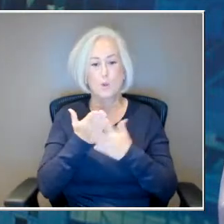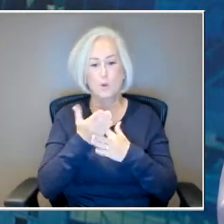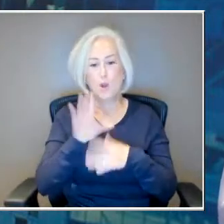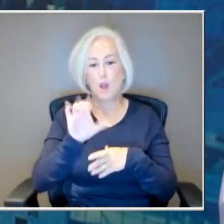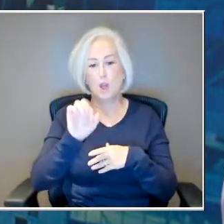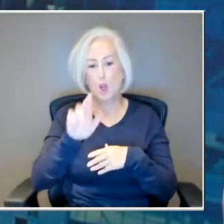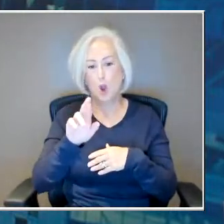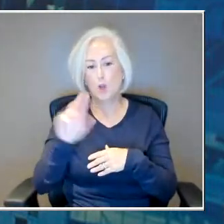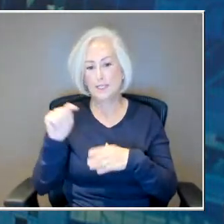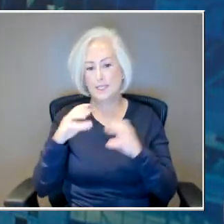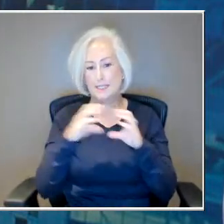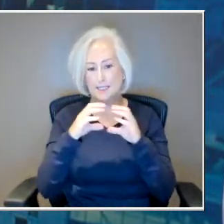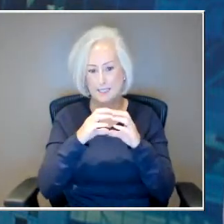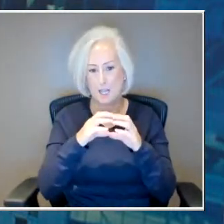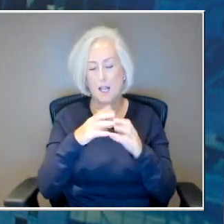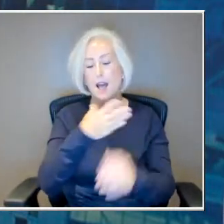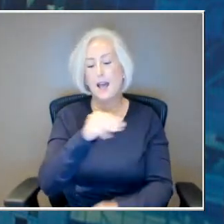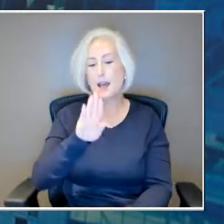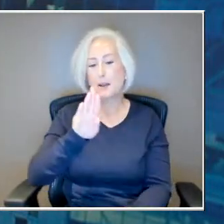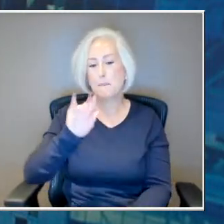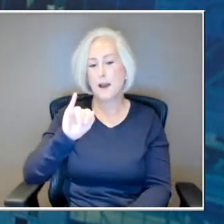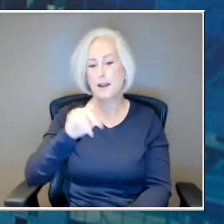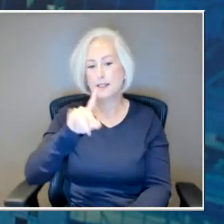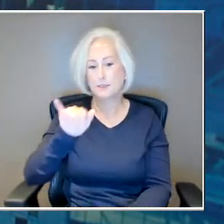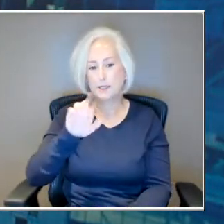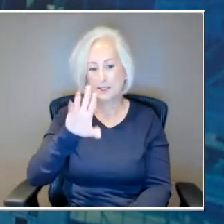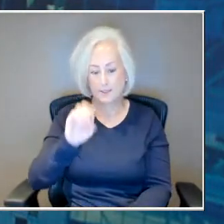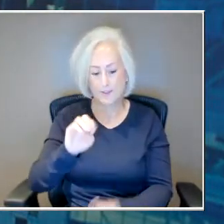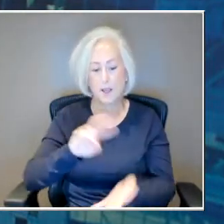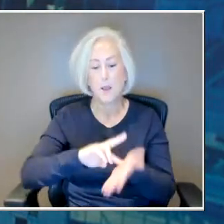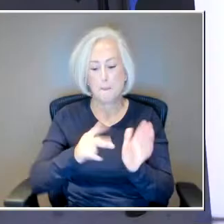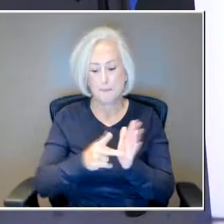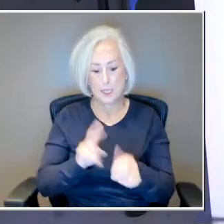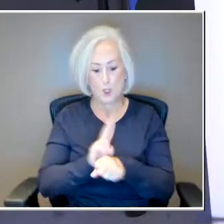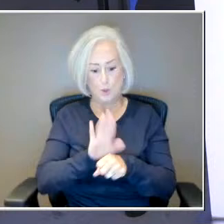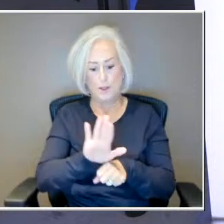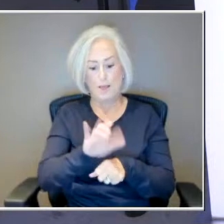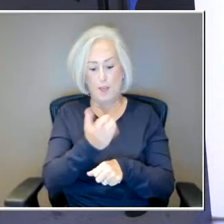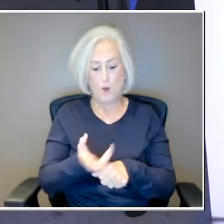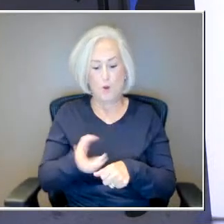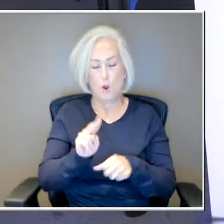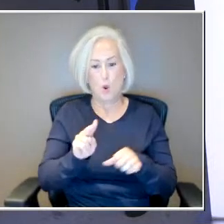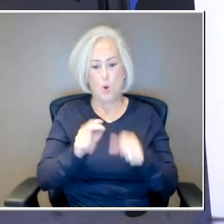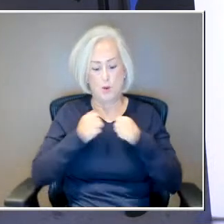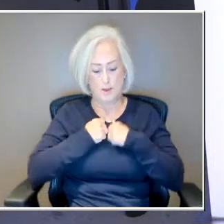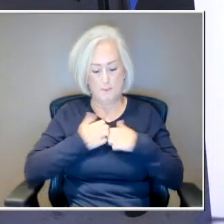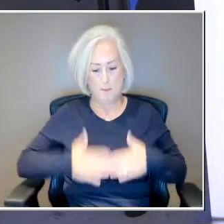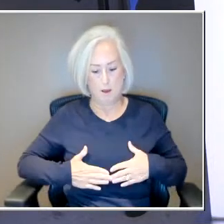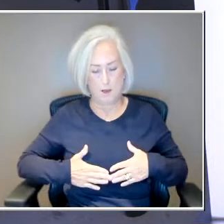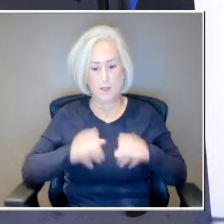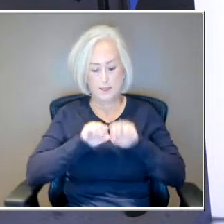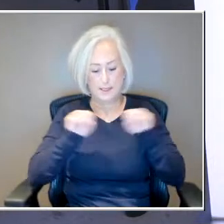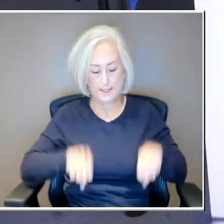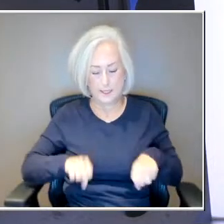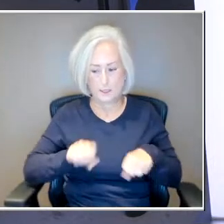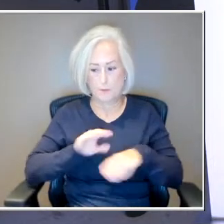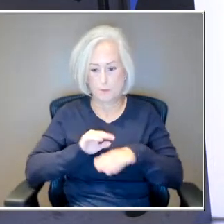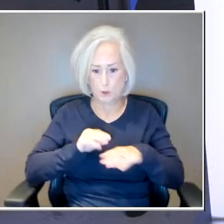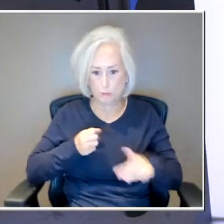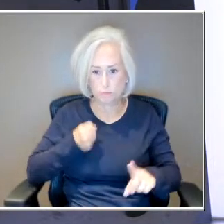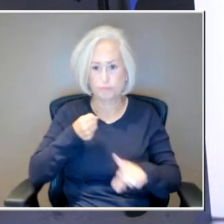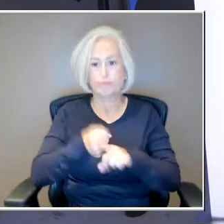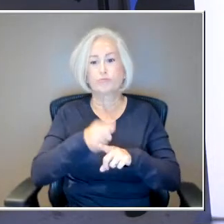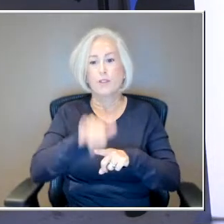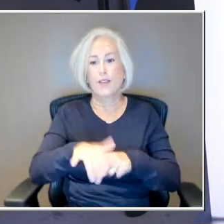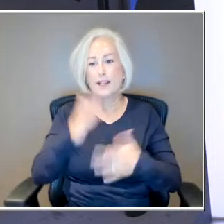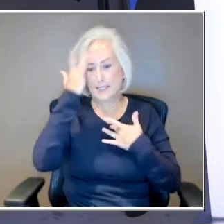the bispecific, that we're using their own immune system to attack the myeloma cells. Debbie says, I have MGUS. What